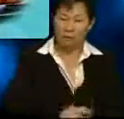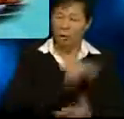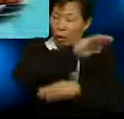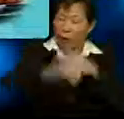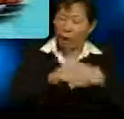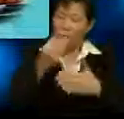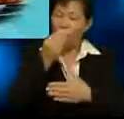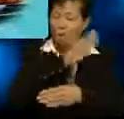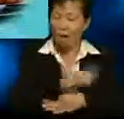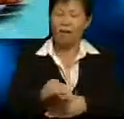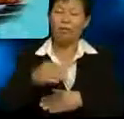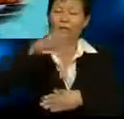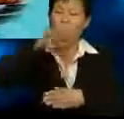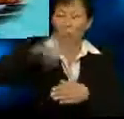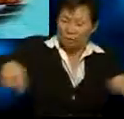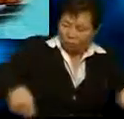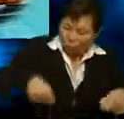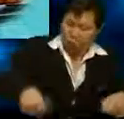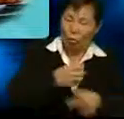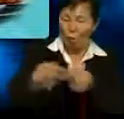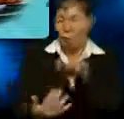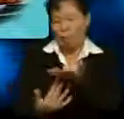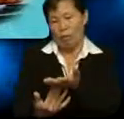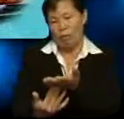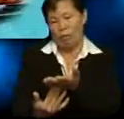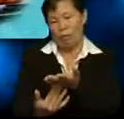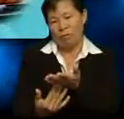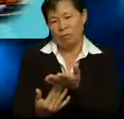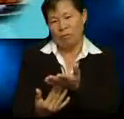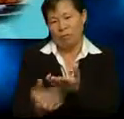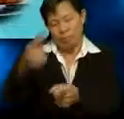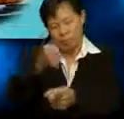food and drinks must be cooked or boiled thoroughly.